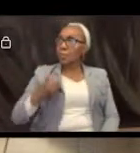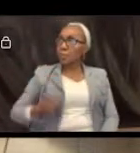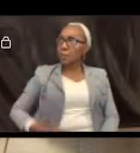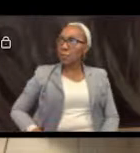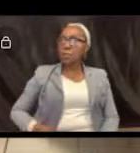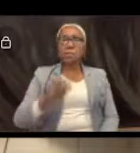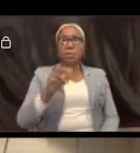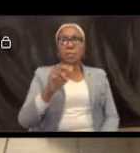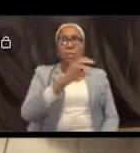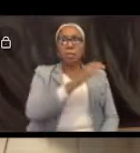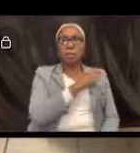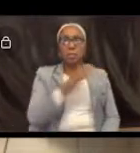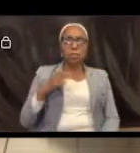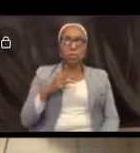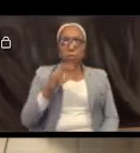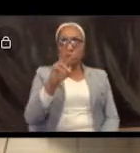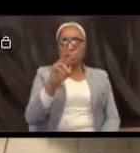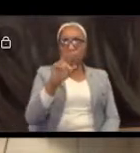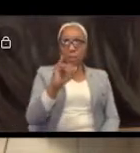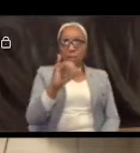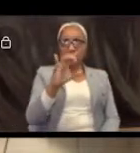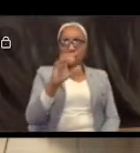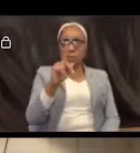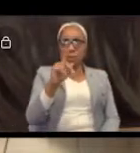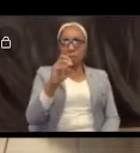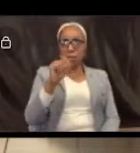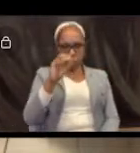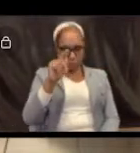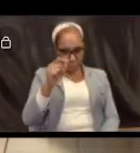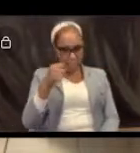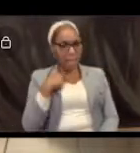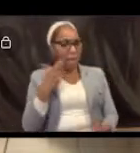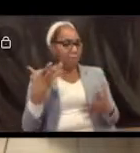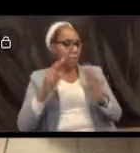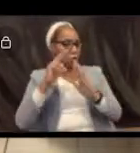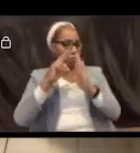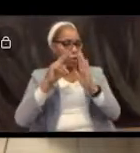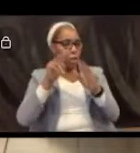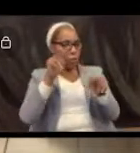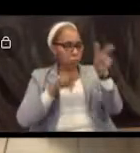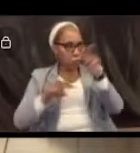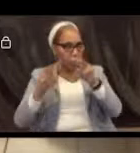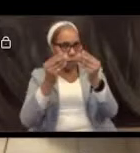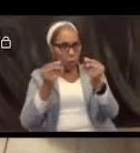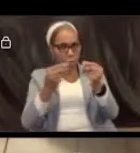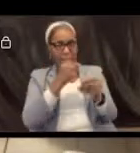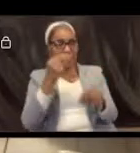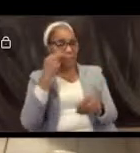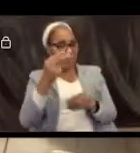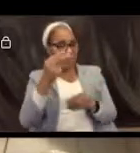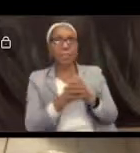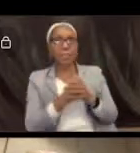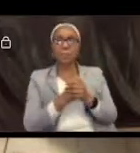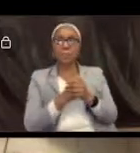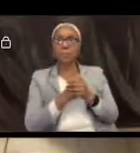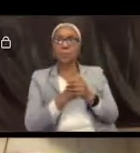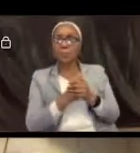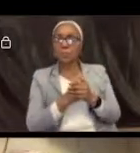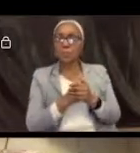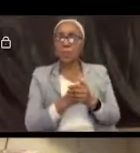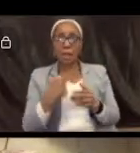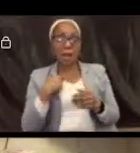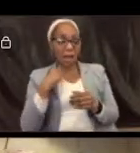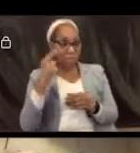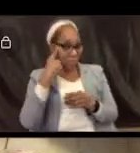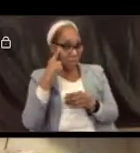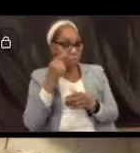Commissioner Vickers. And I did get a chance to look over the property and see, see it. I think it'll be a great addition